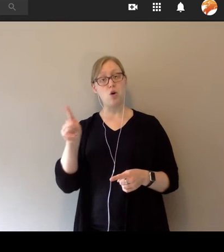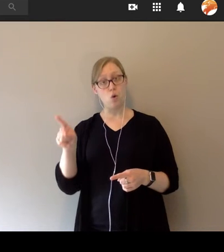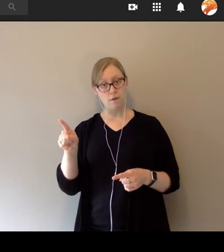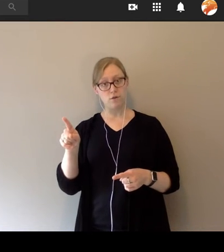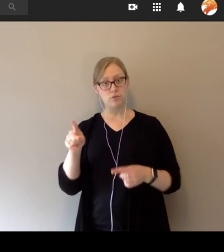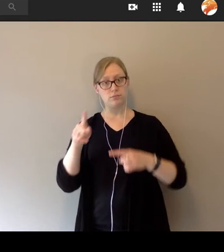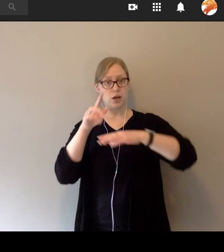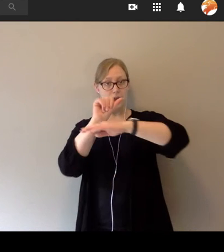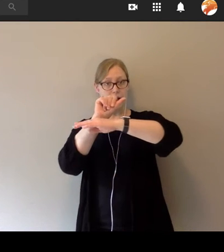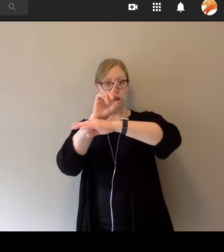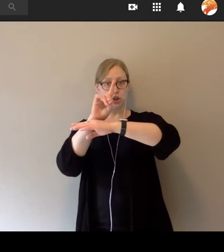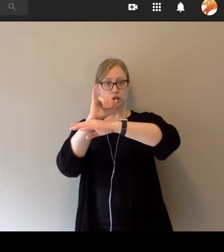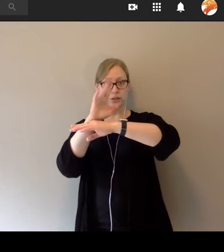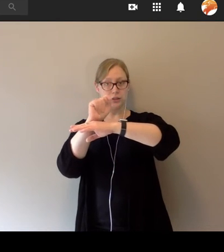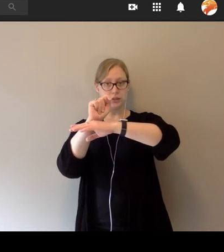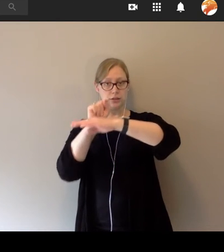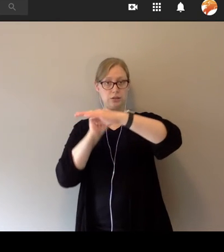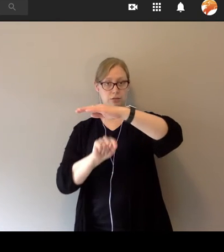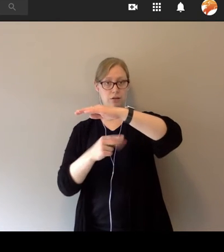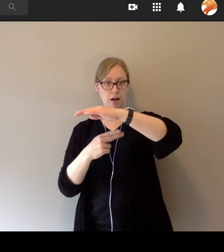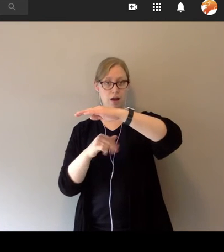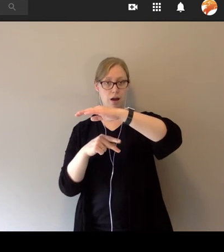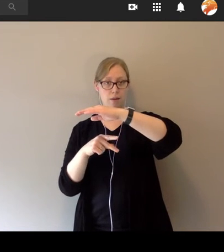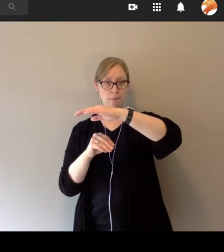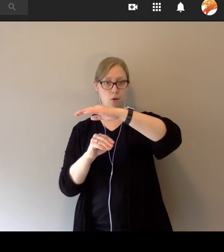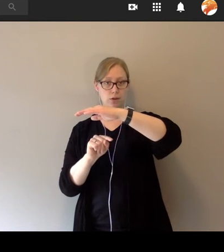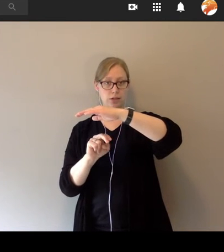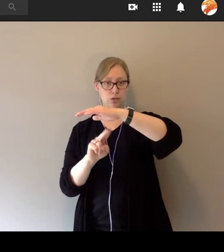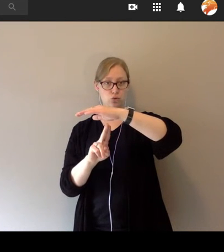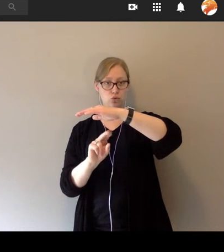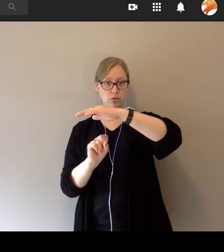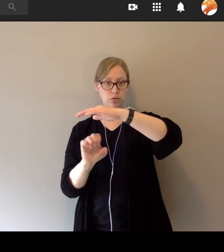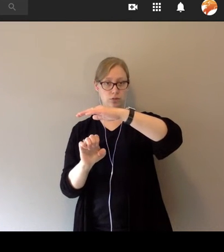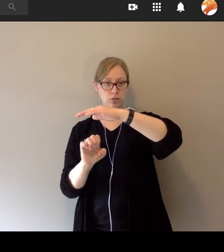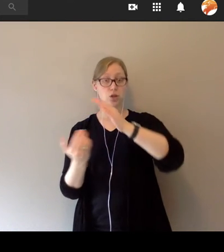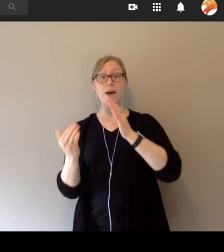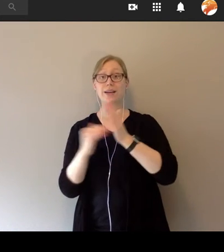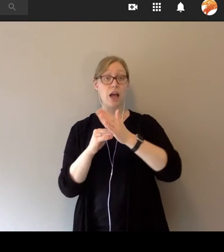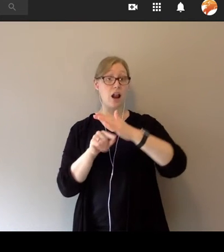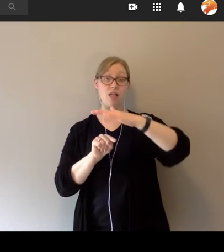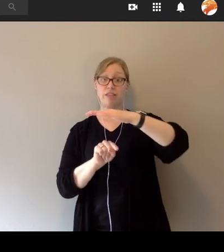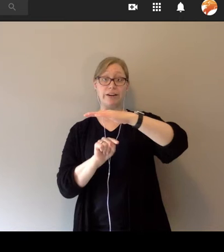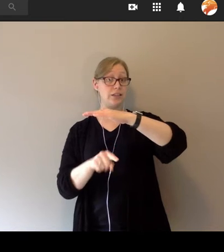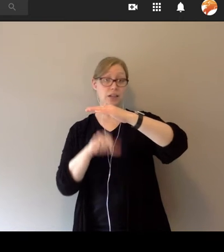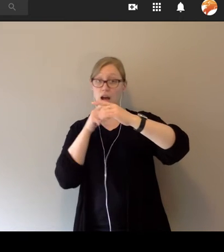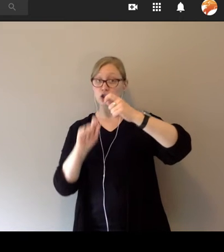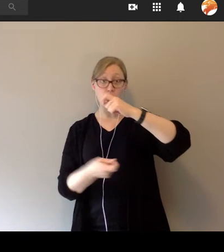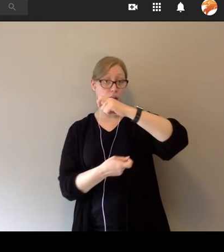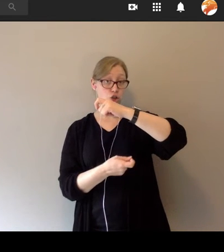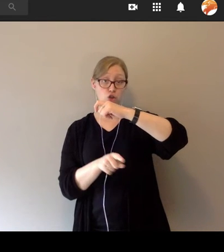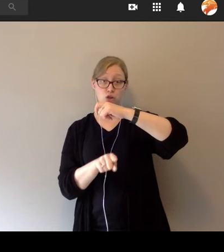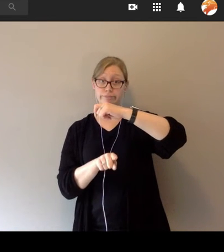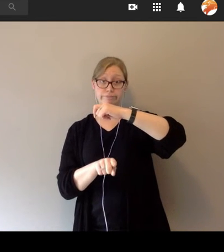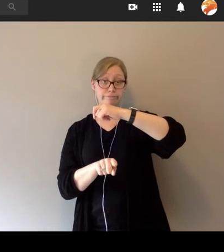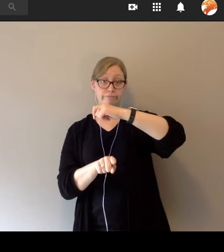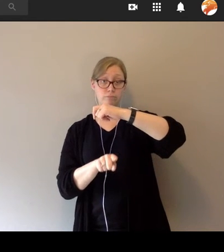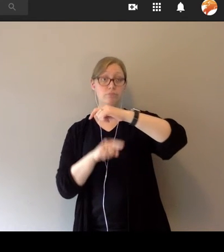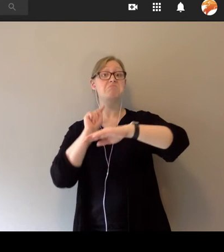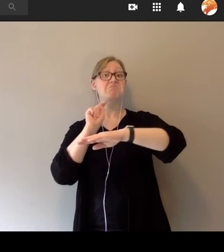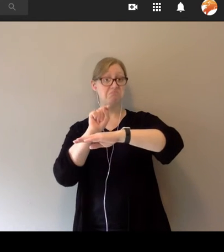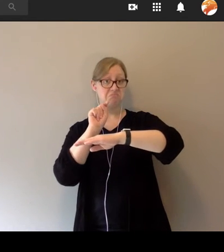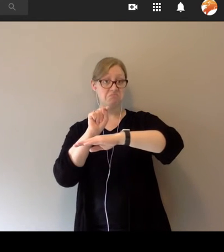So cosine is adjacent over hypotenuse. And so, again, the hypotenuse is not going to change. But the adjacent